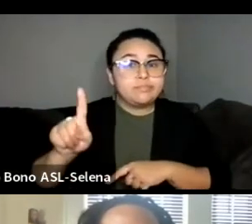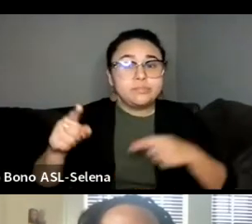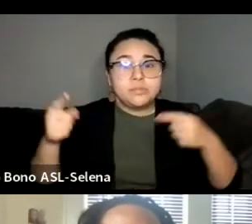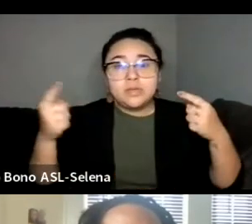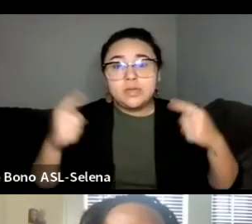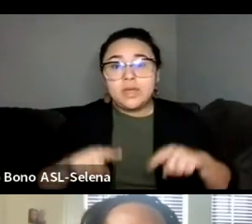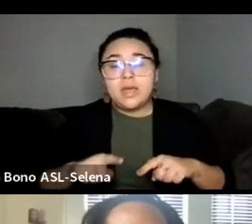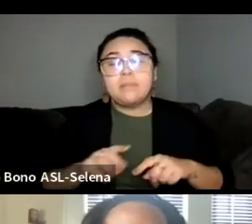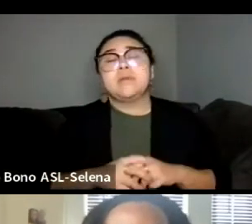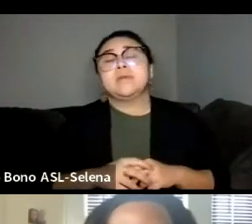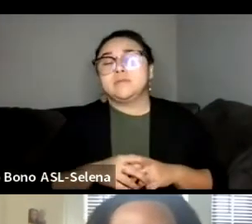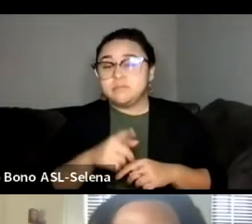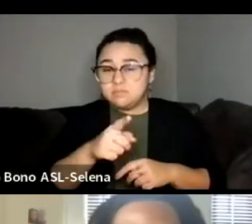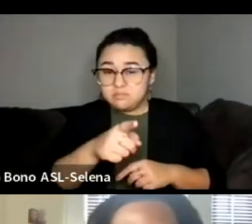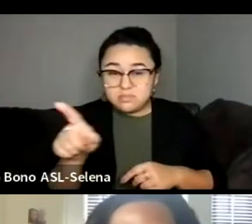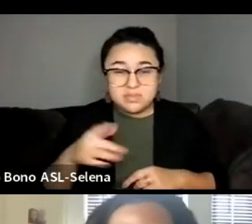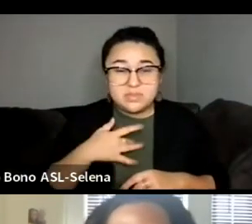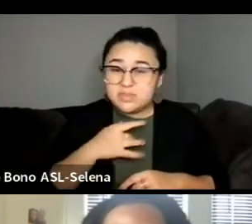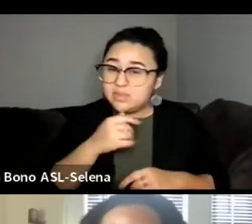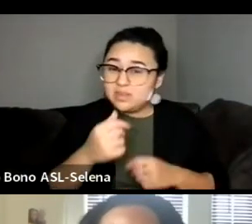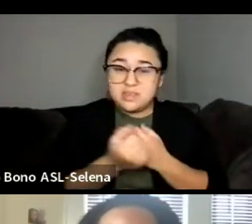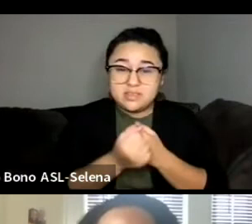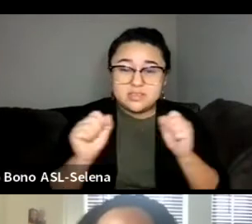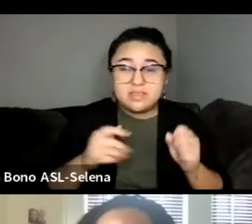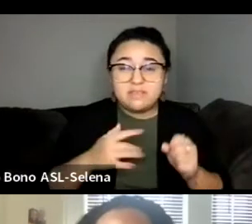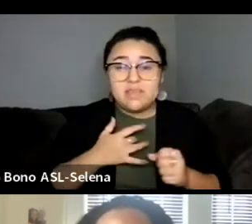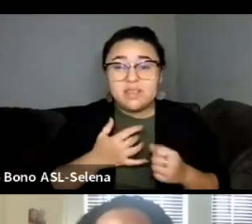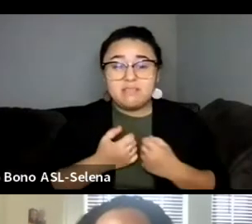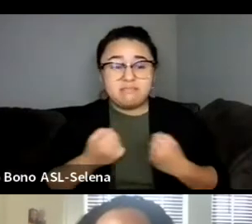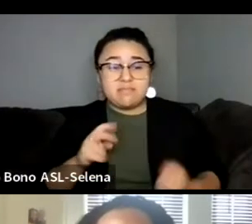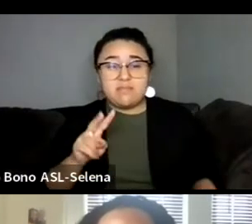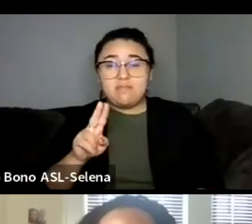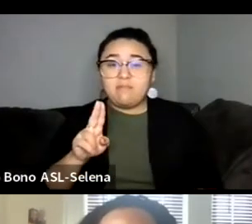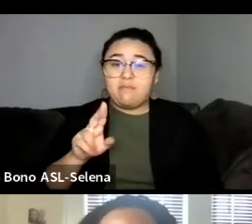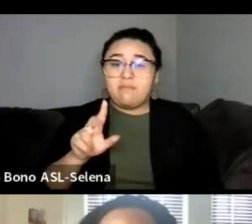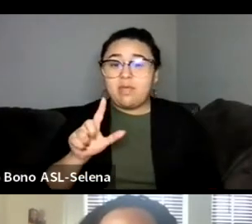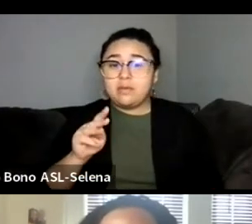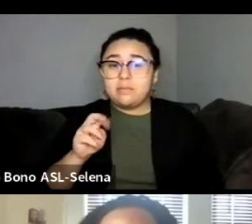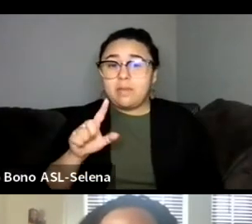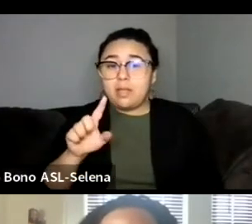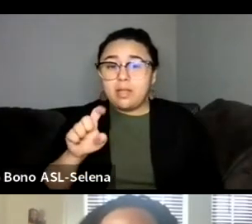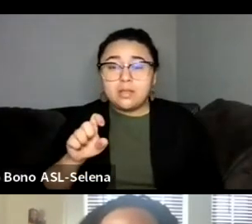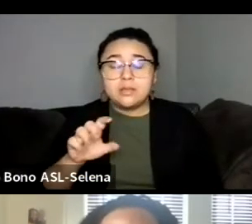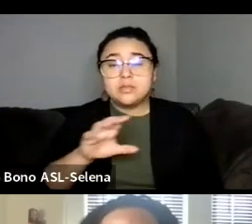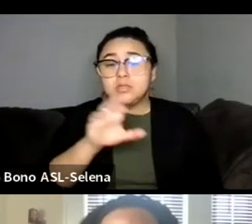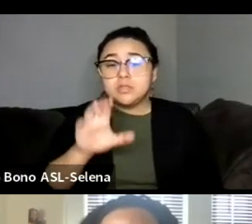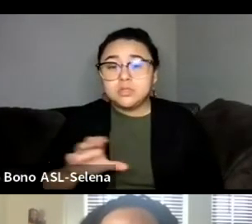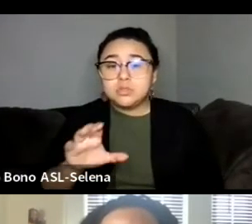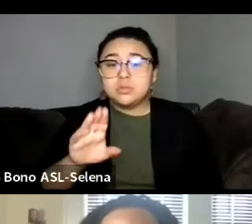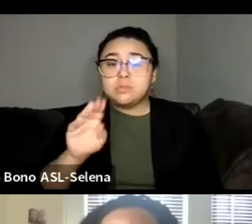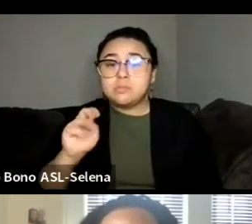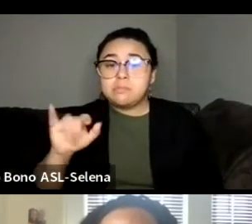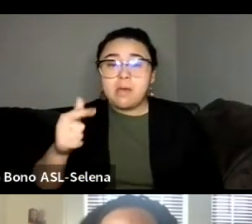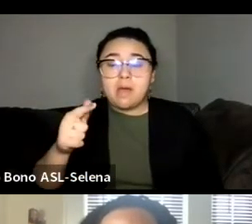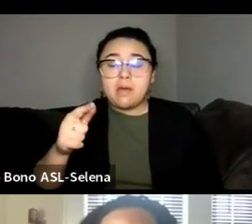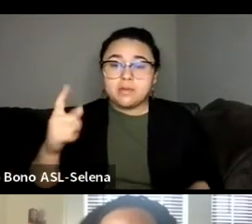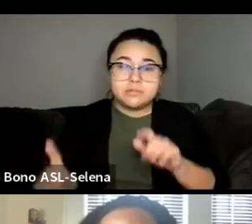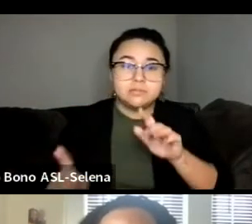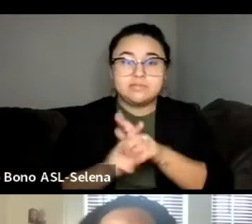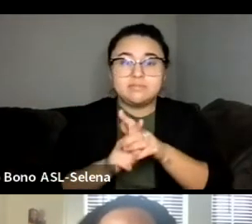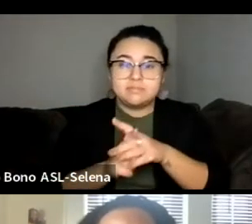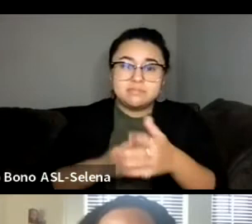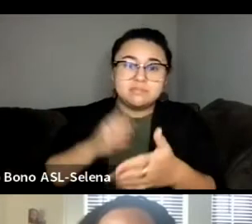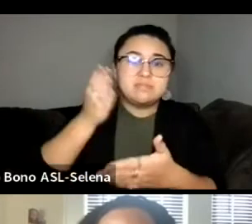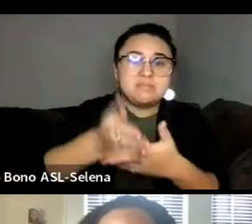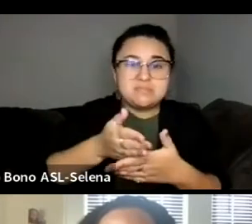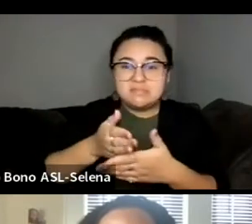feels unsafe or feels vulnerable, if Zoom bombing or anything that is perceived as the outside as micro but is not